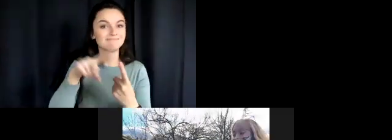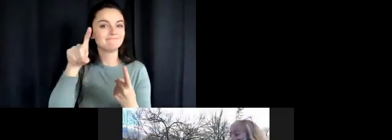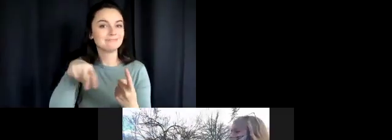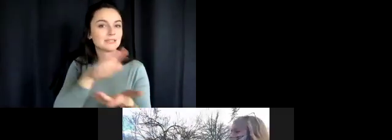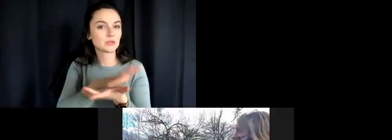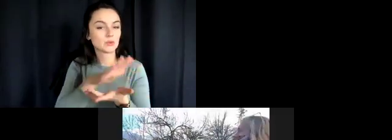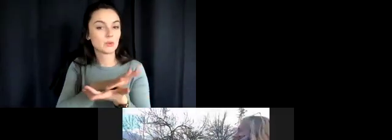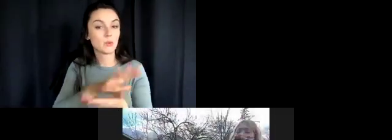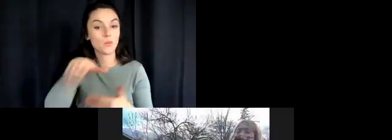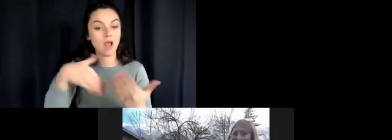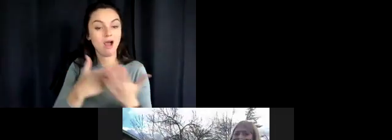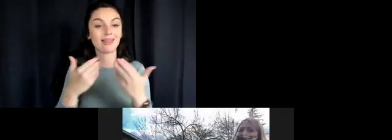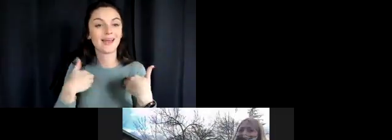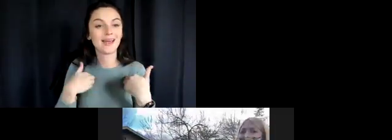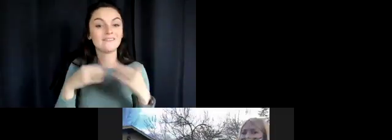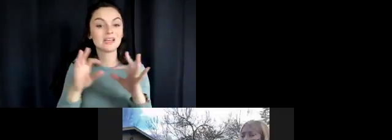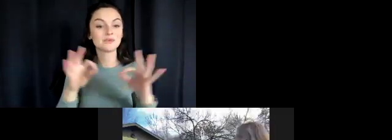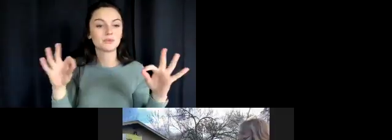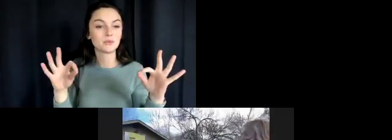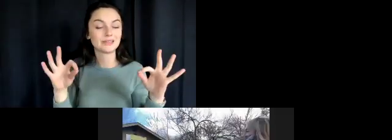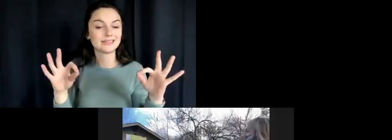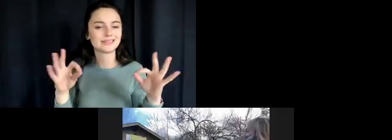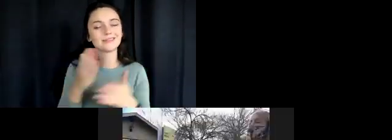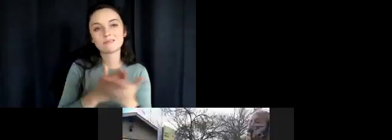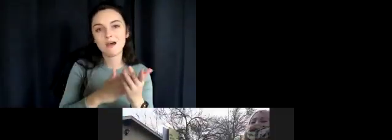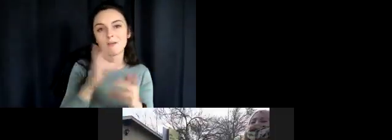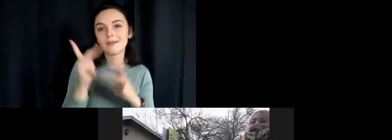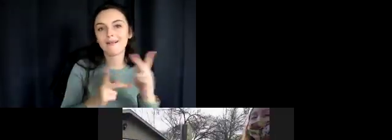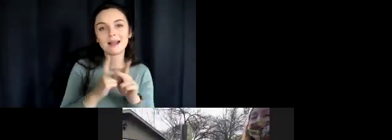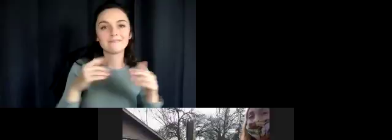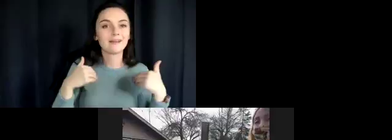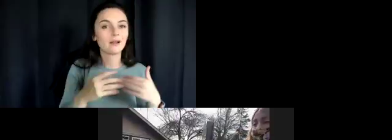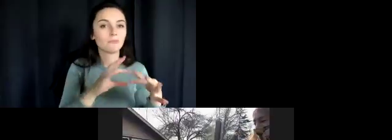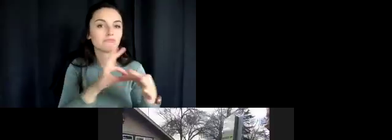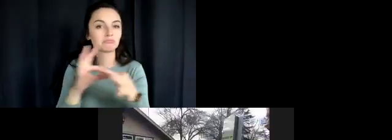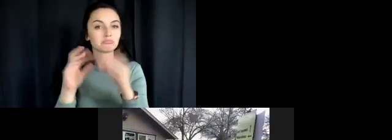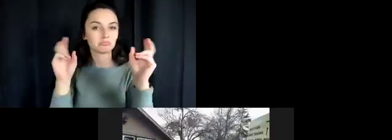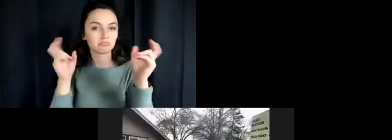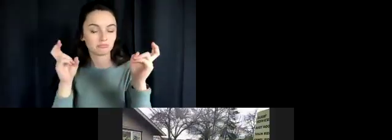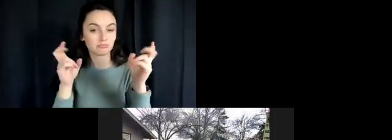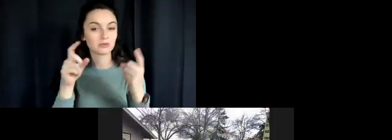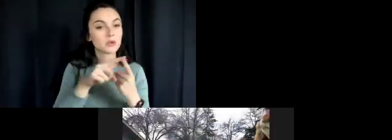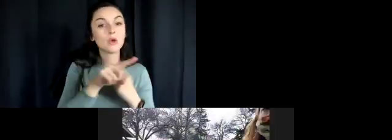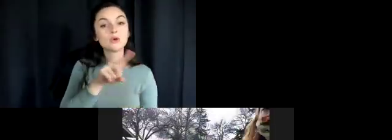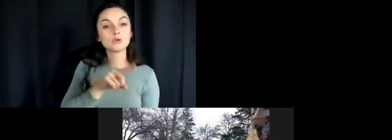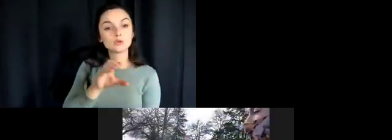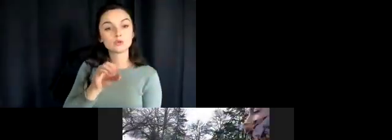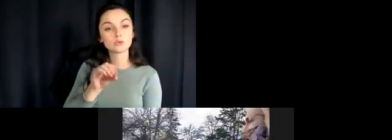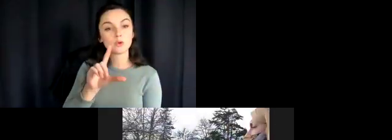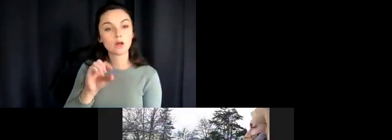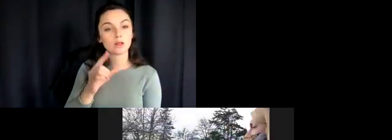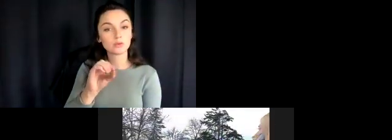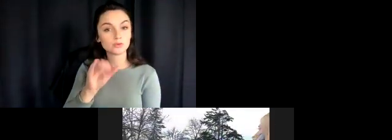in kind of some kind of animal-related field. So anything from zoology, to wildlife